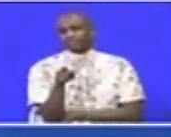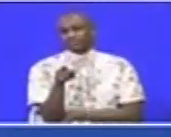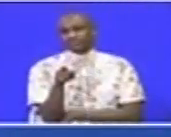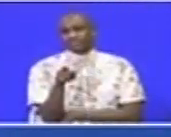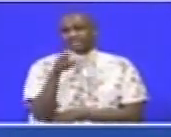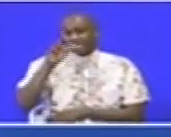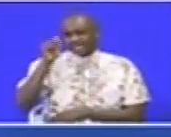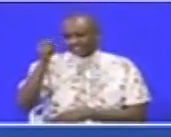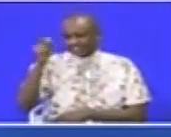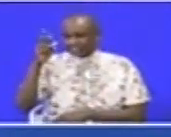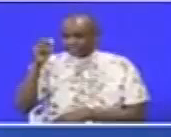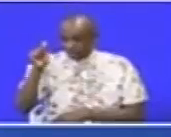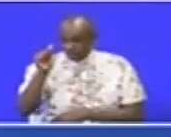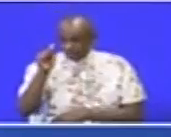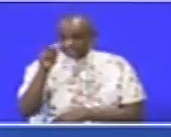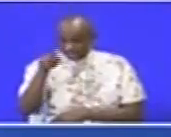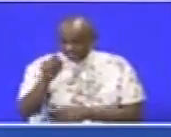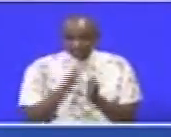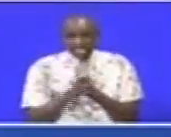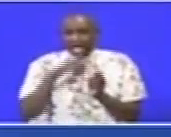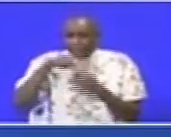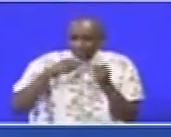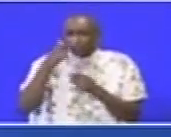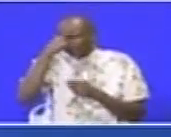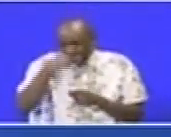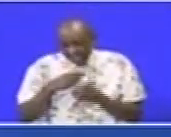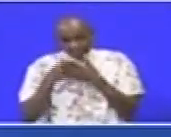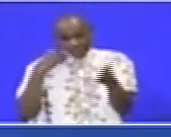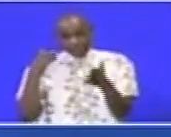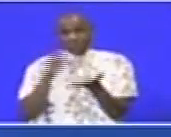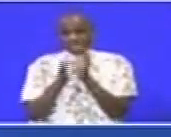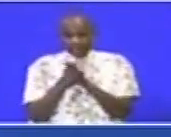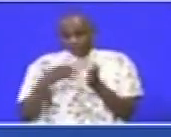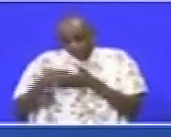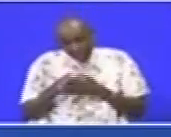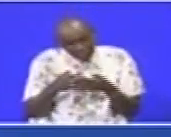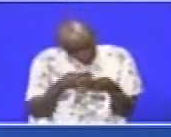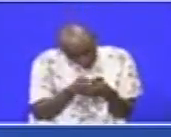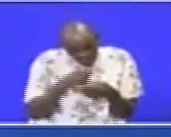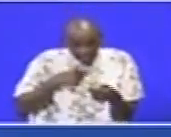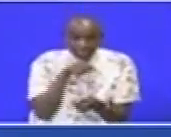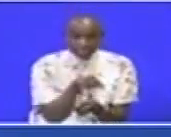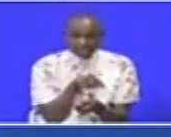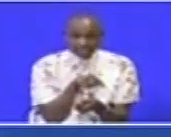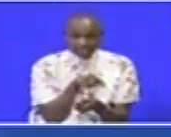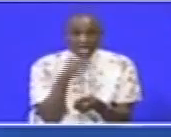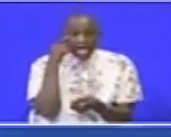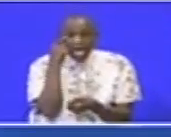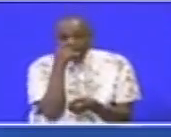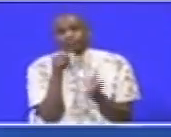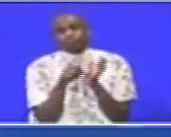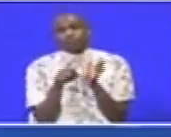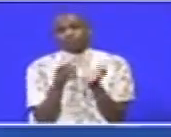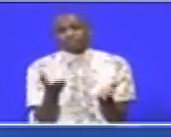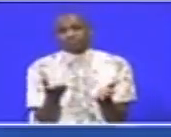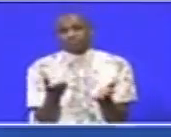the retinopathy of prematurity that examines blindness in premature babies and treats it early, and eye trauma in children. But let